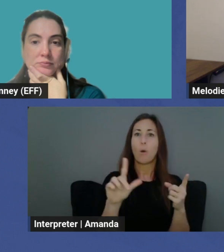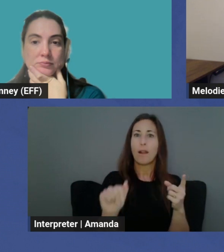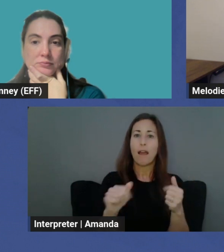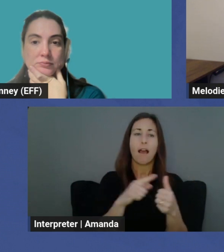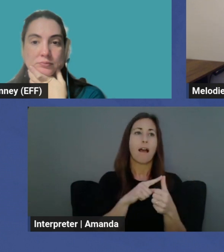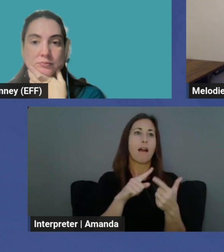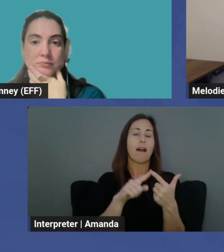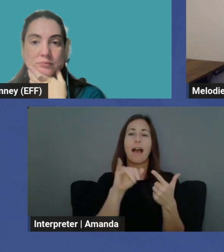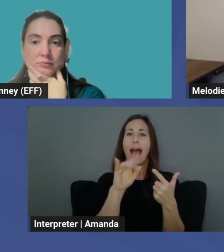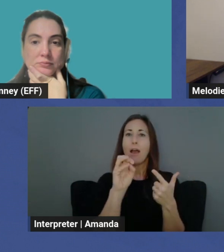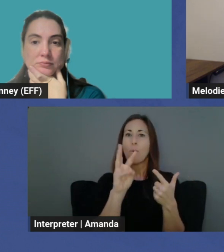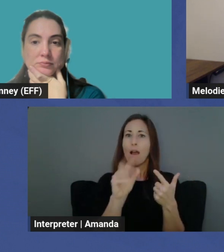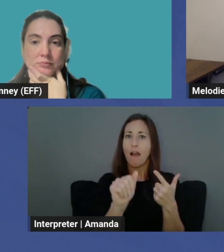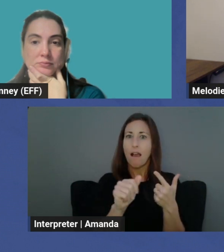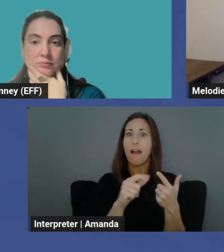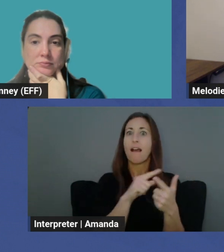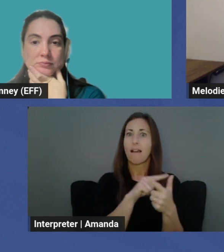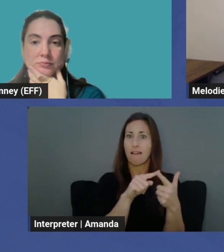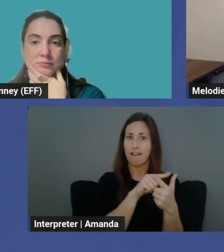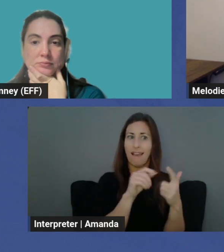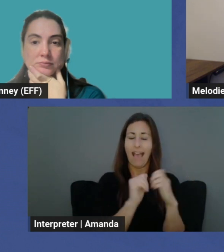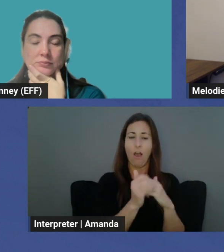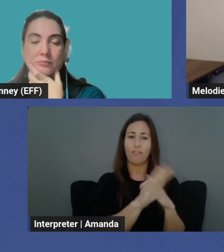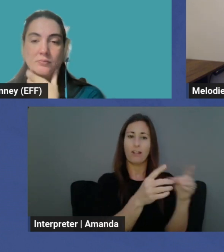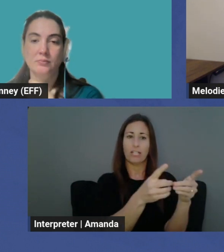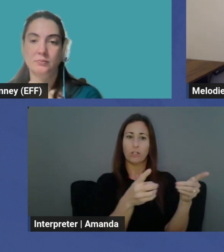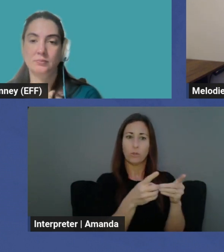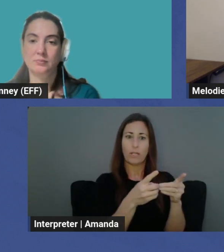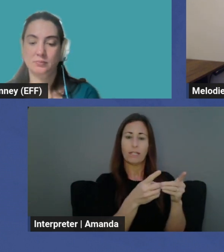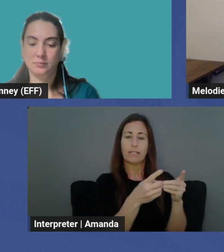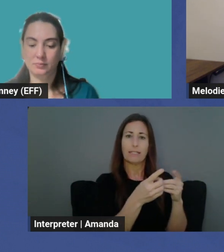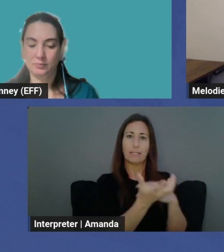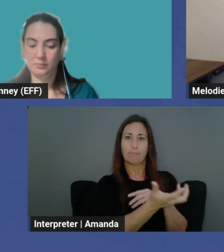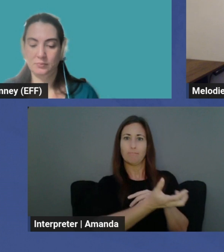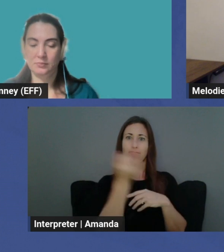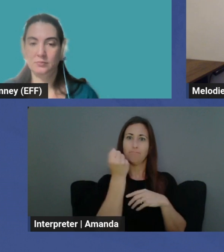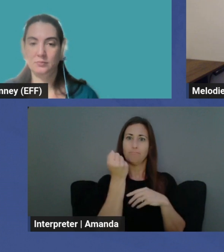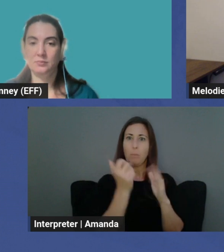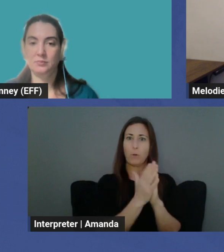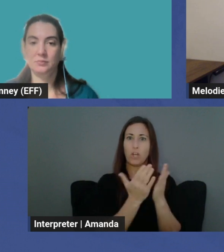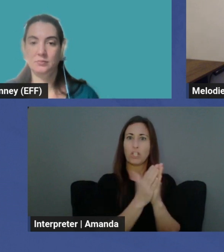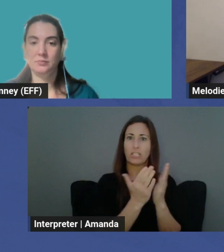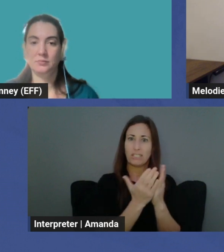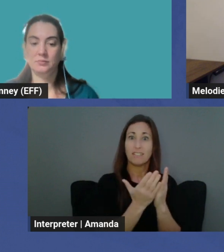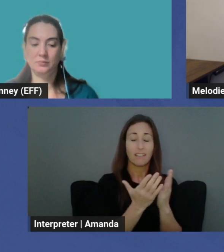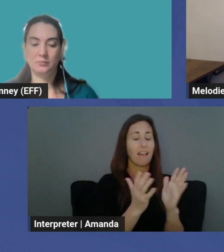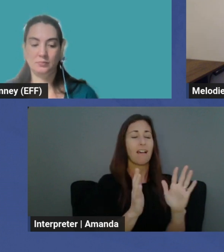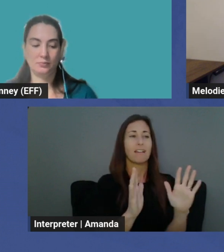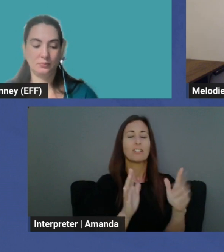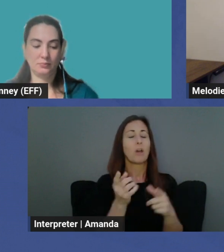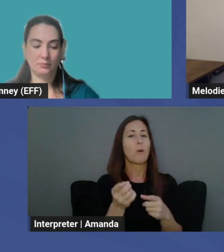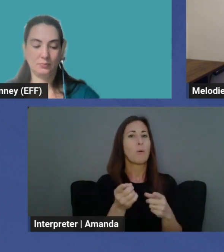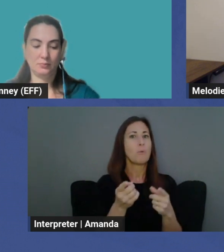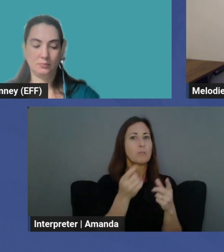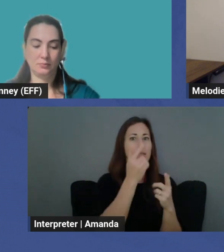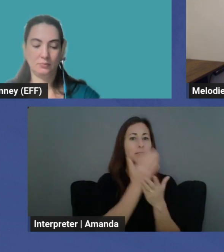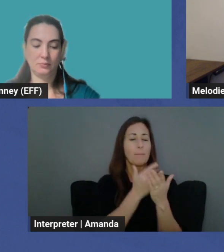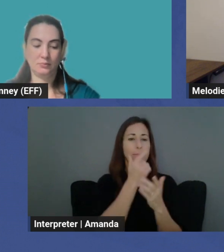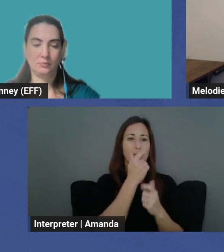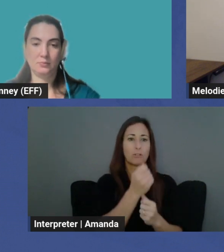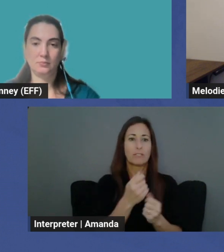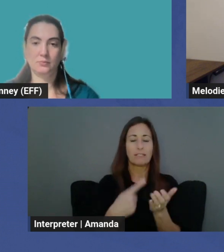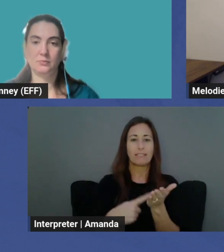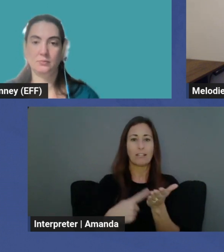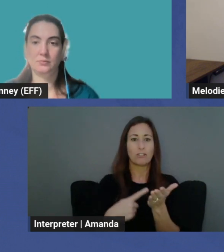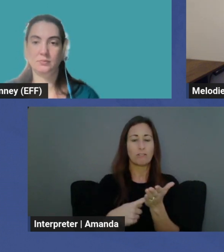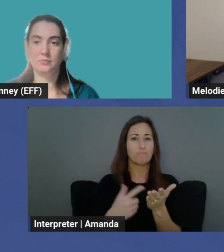related to the way in which certain districts have been pulling books off the shelf. So that's a trend I'd like to see continue into 2024. So